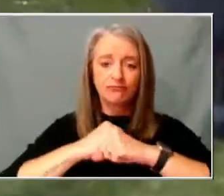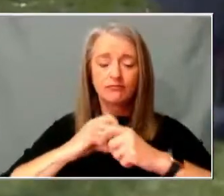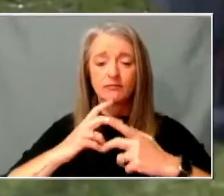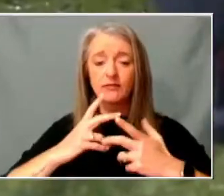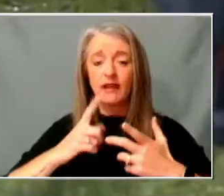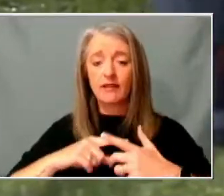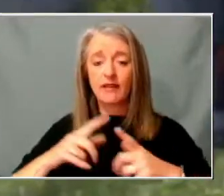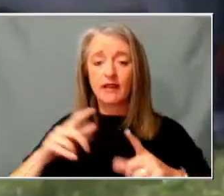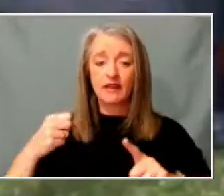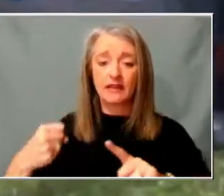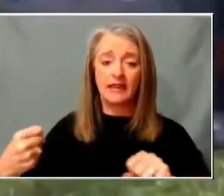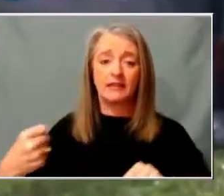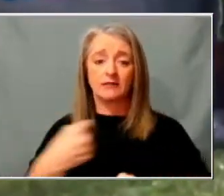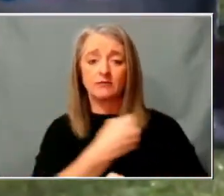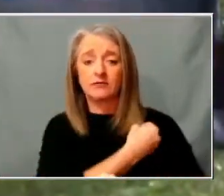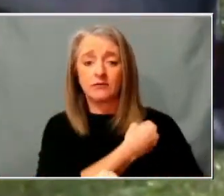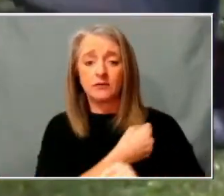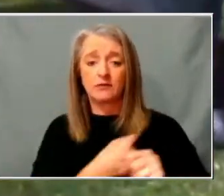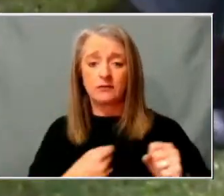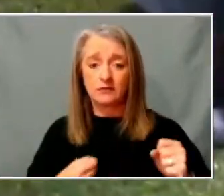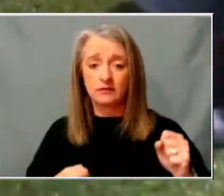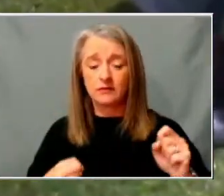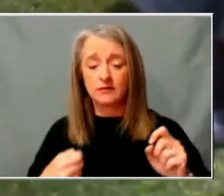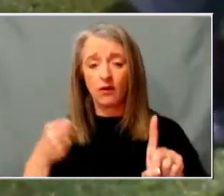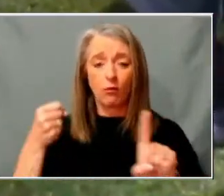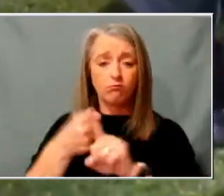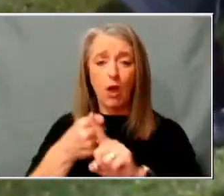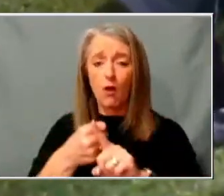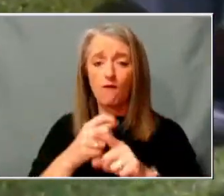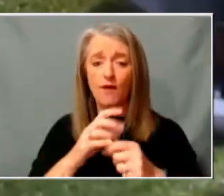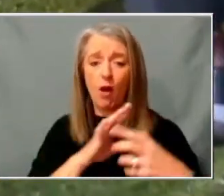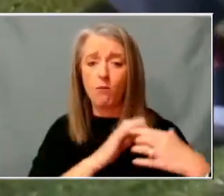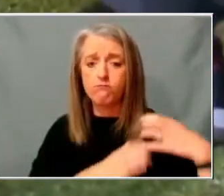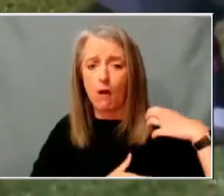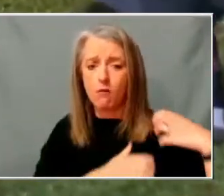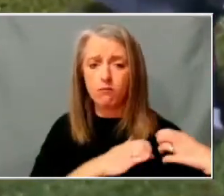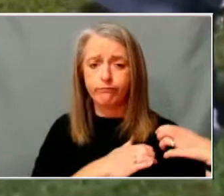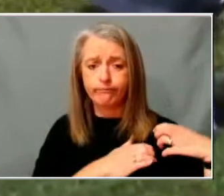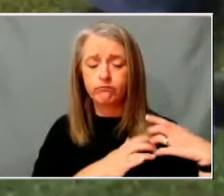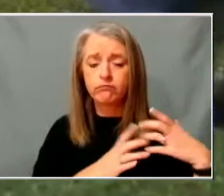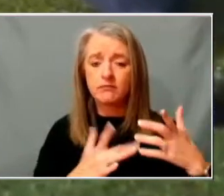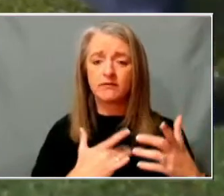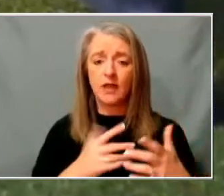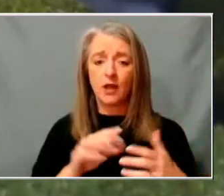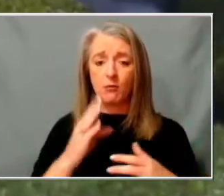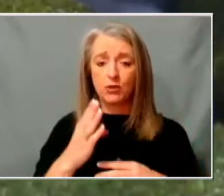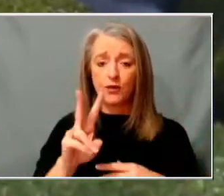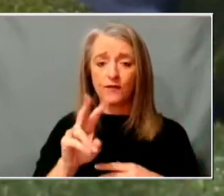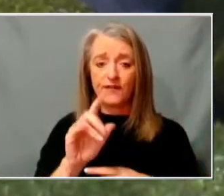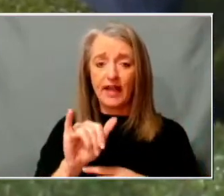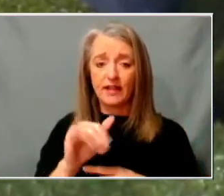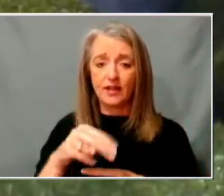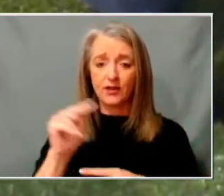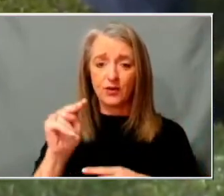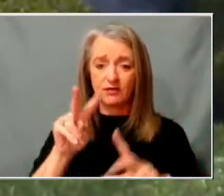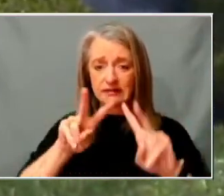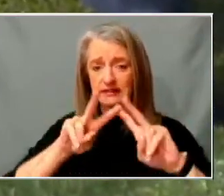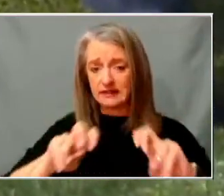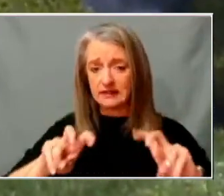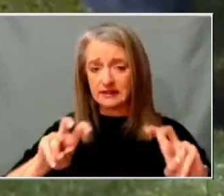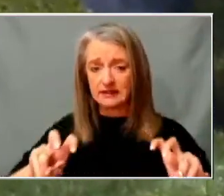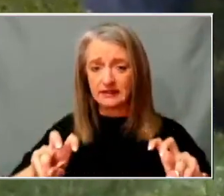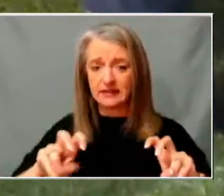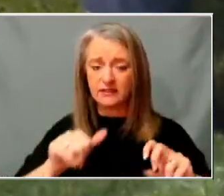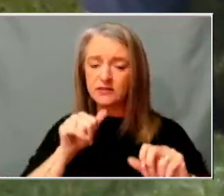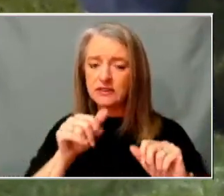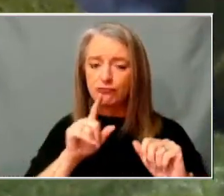hit my shoulder from behind. I felt it dislocate. Player down for Blue Valley North as the trainers assess him. Wanye didn't